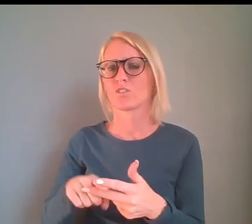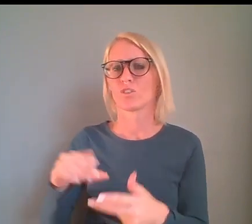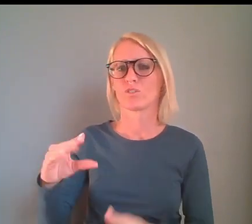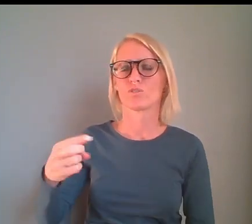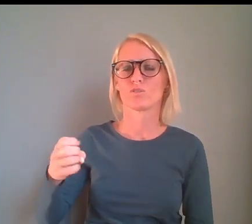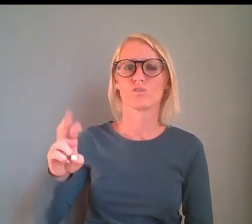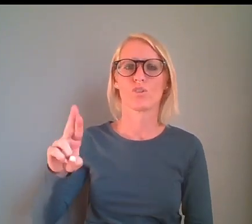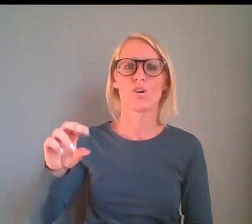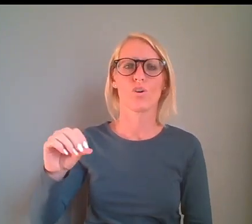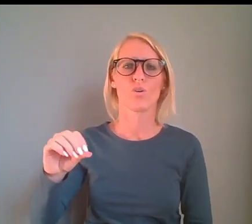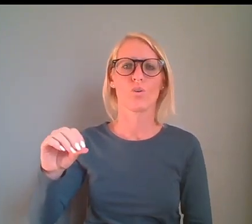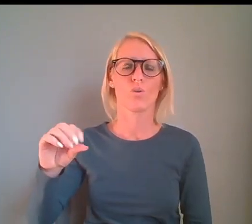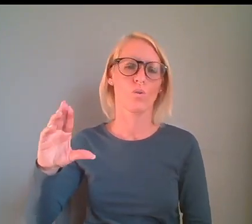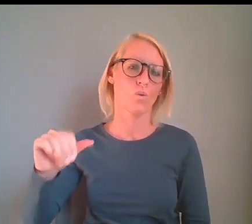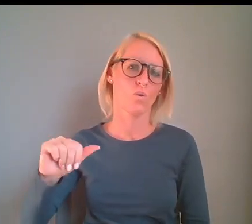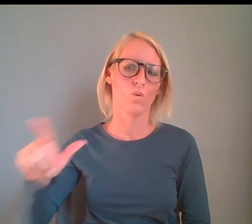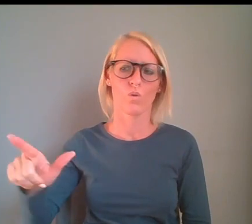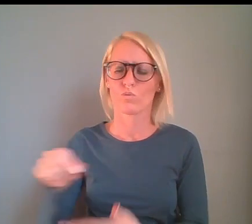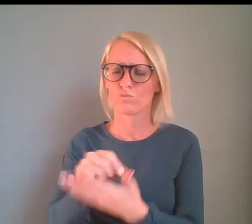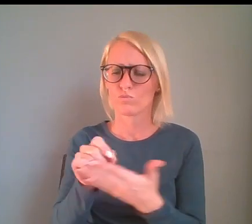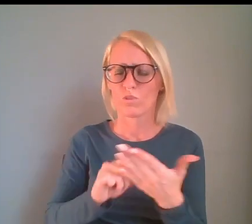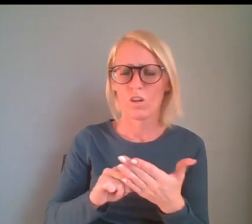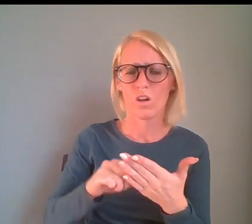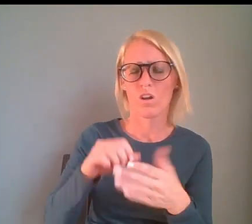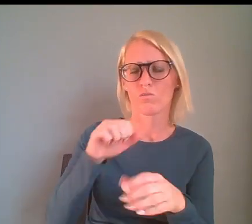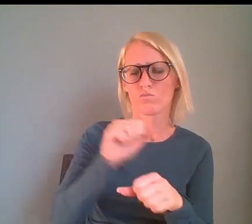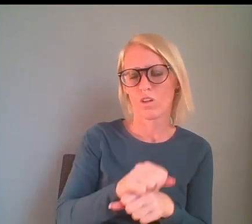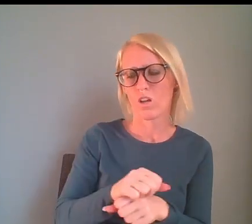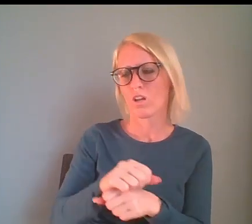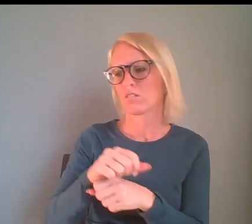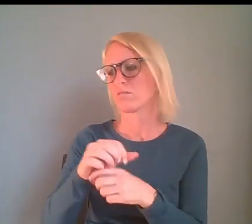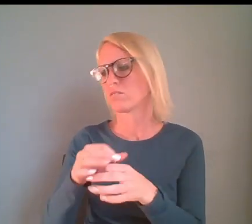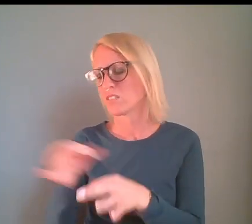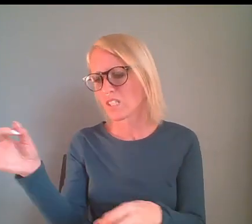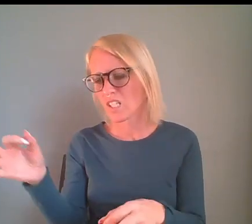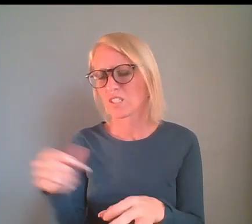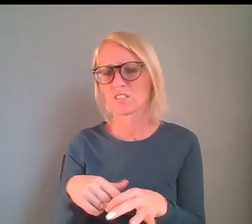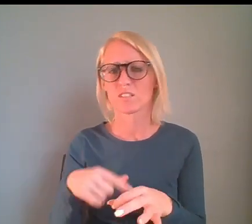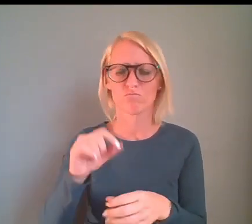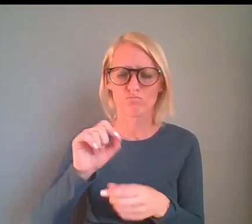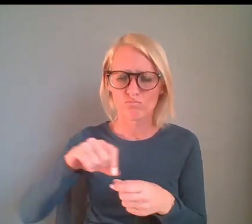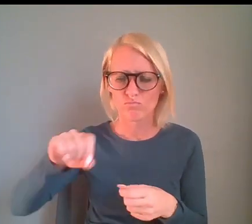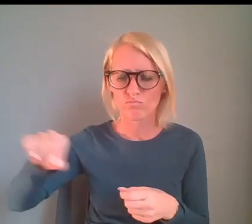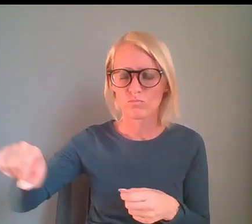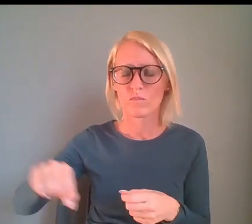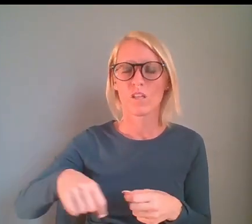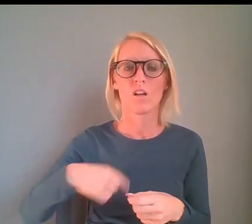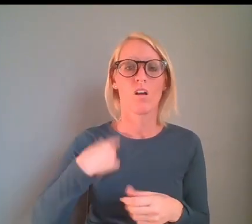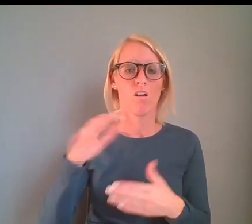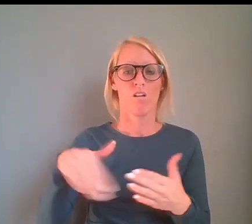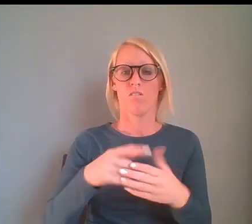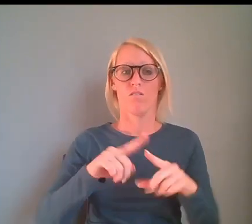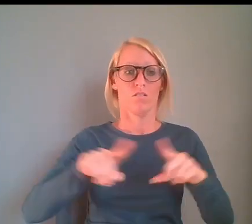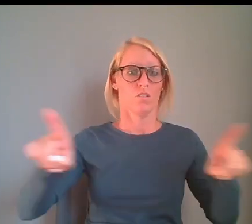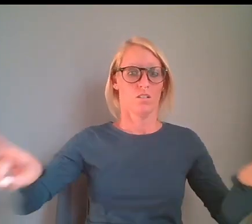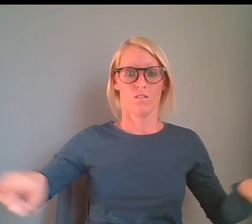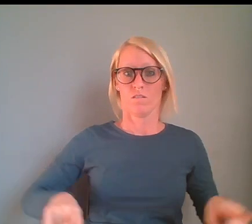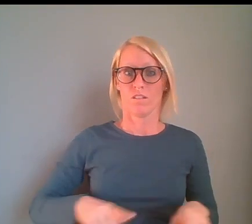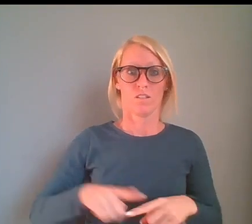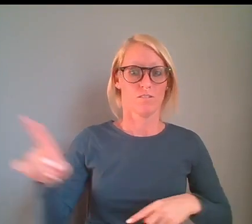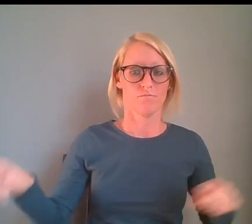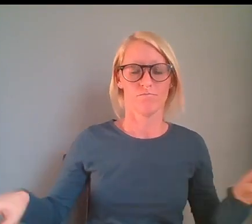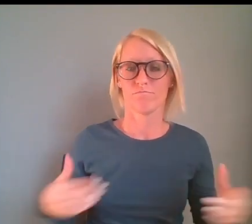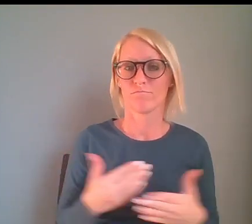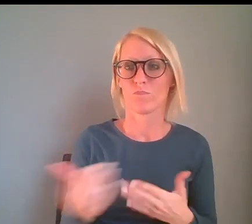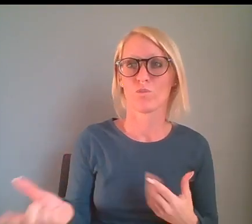on rocks and sticks and all kinds of things that you can do just with found materials when you're alone and you're away